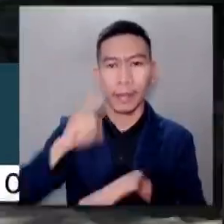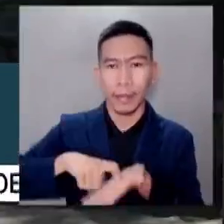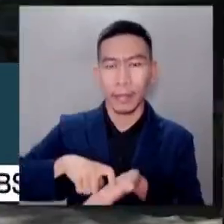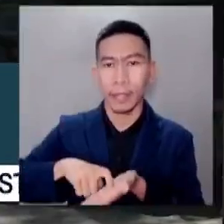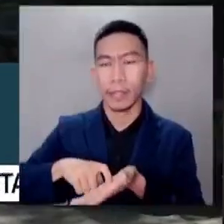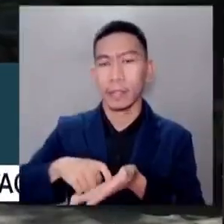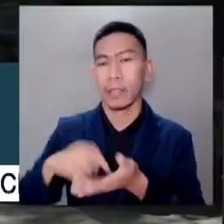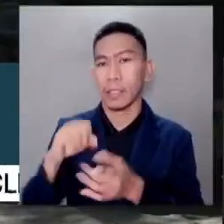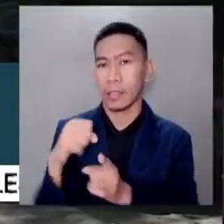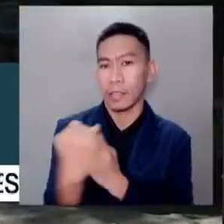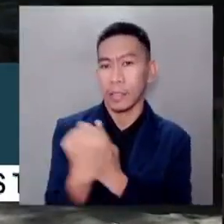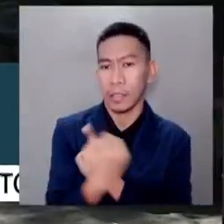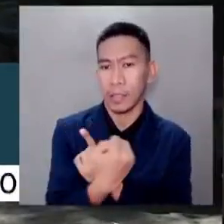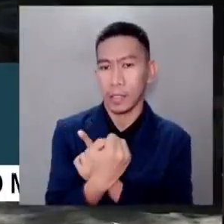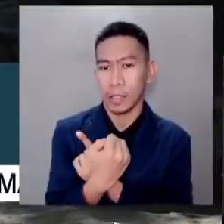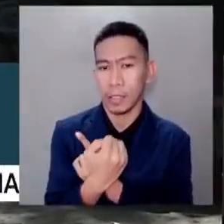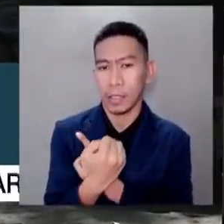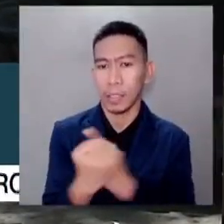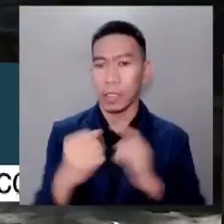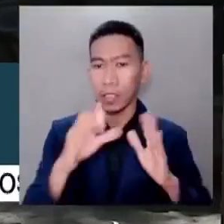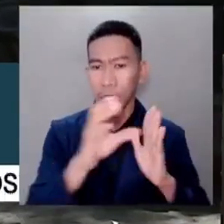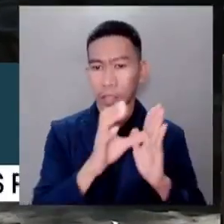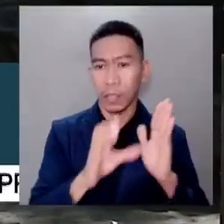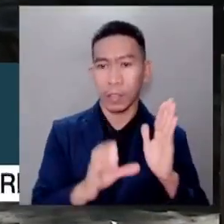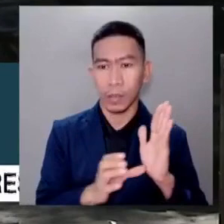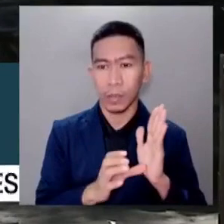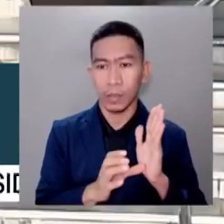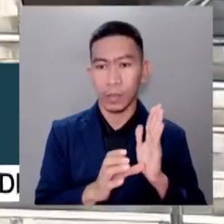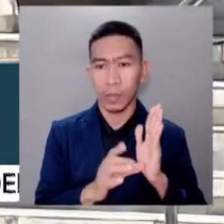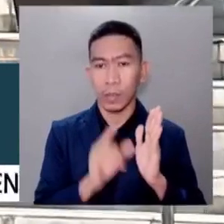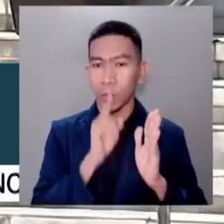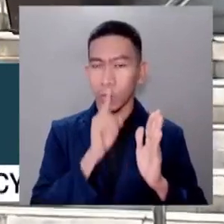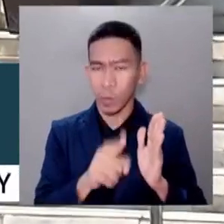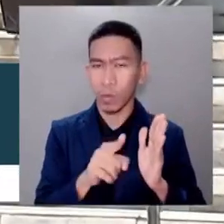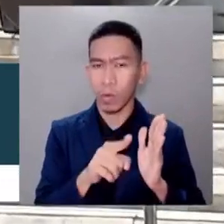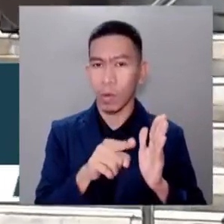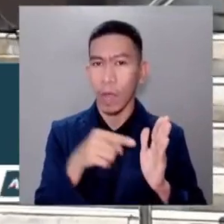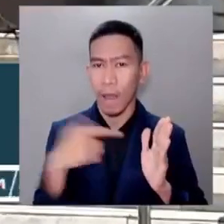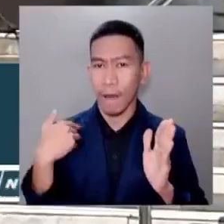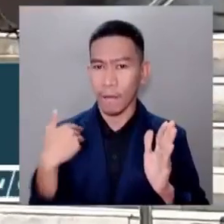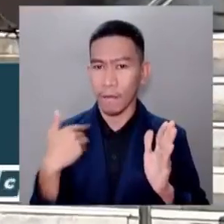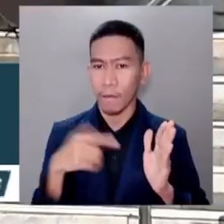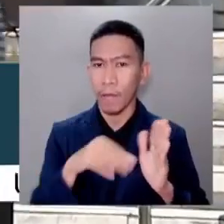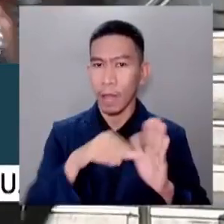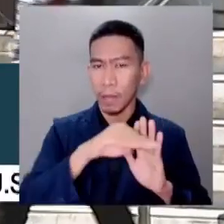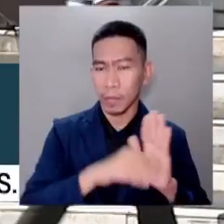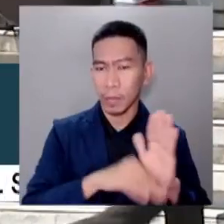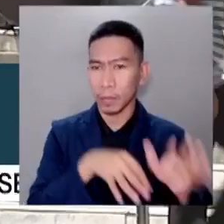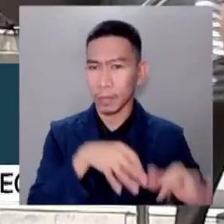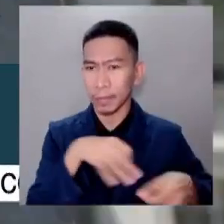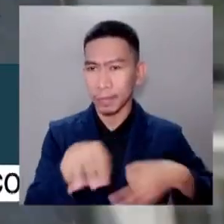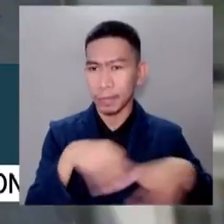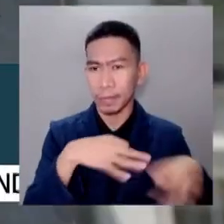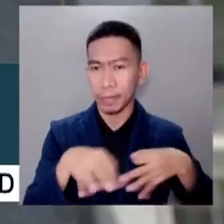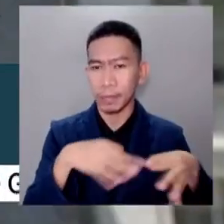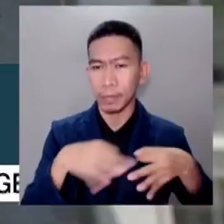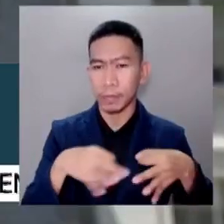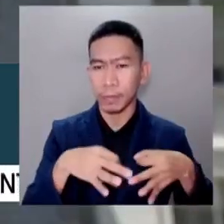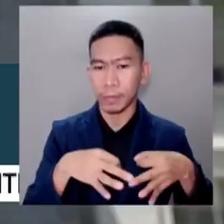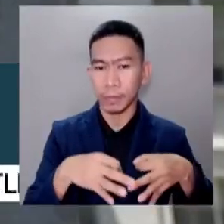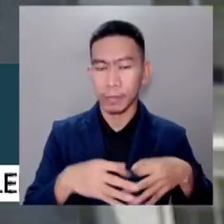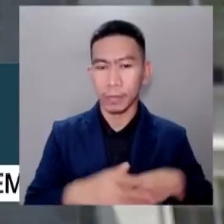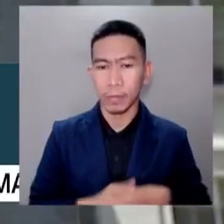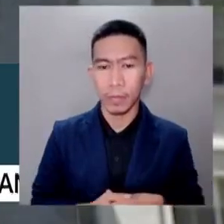that the Constitution provides in explicit terms that the term incoming